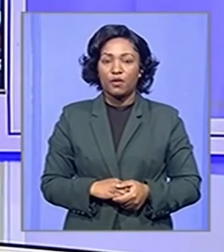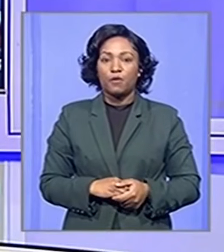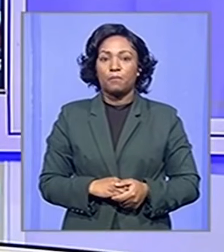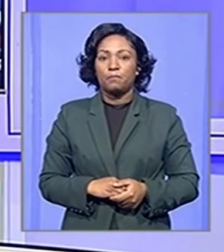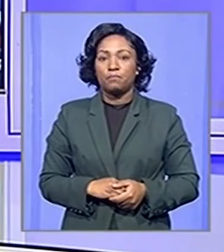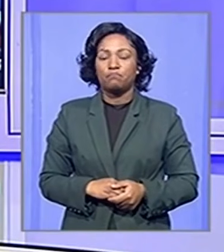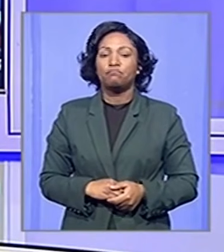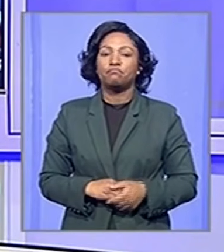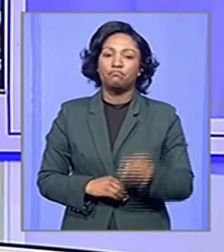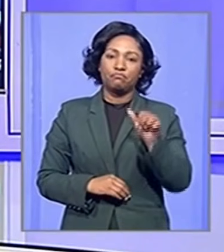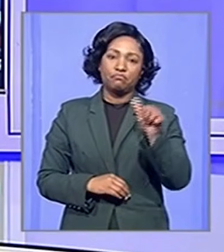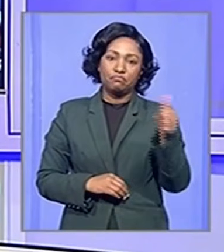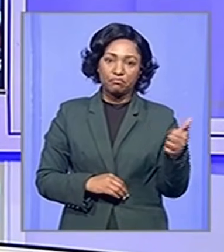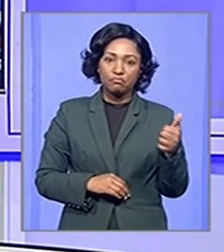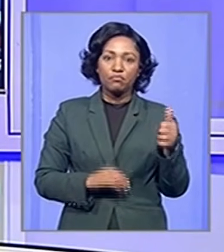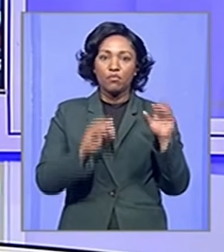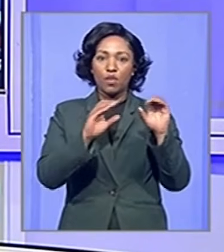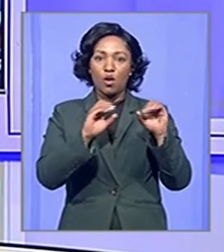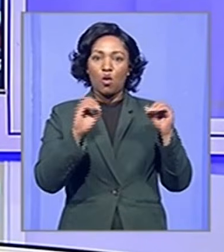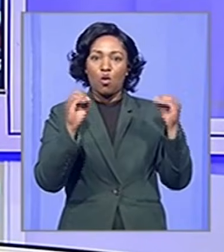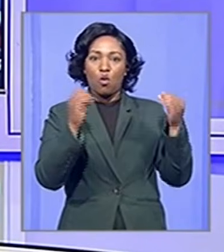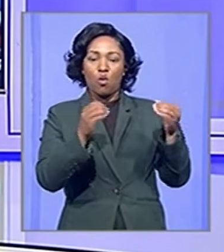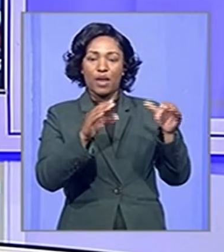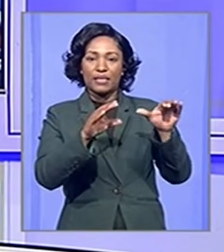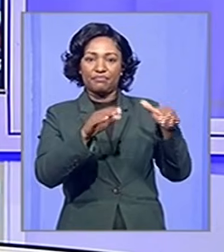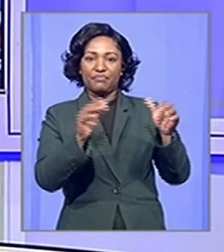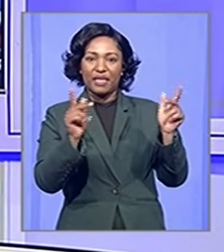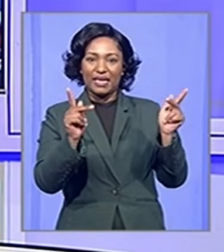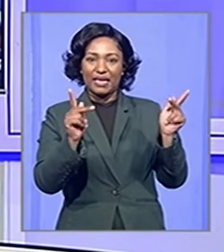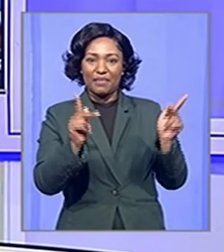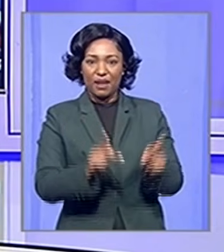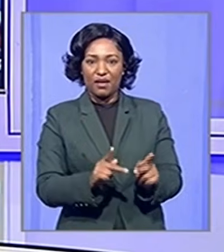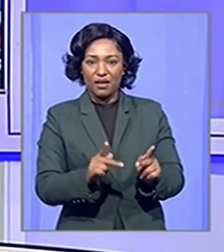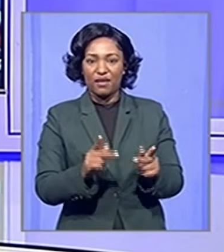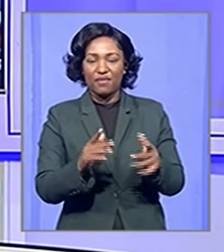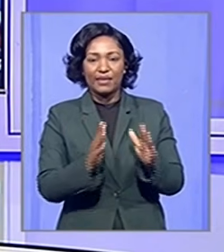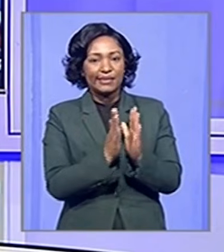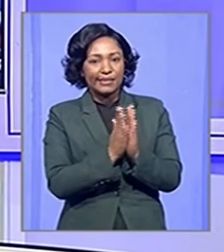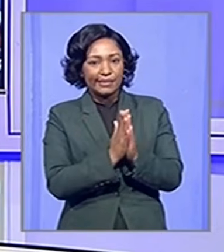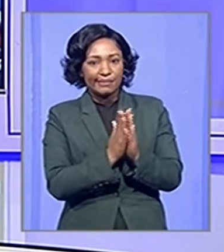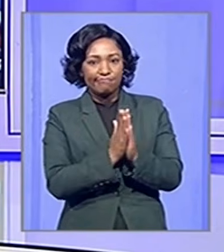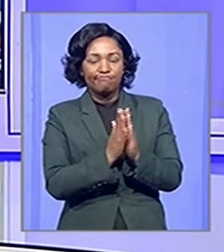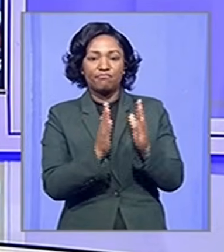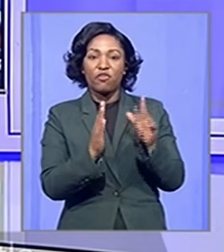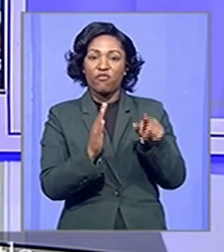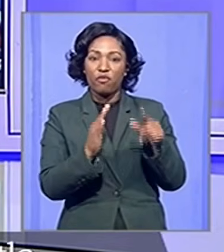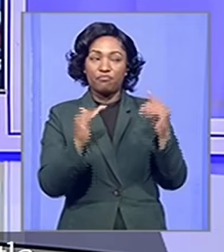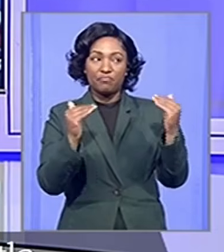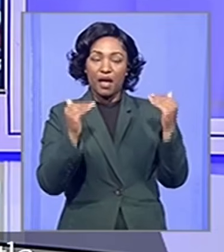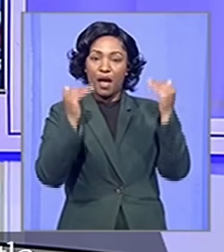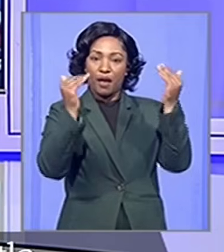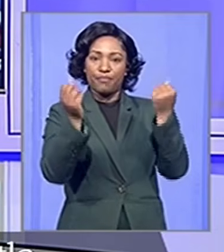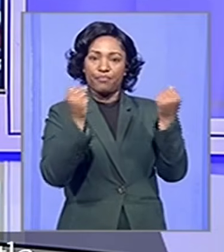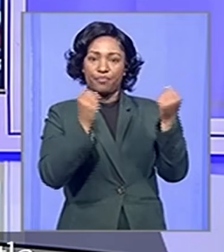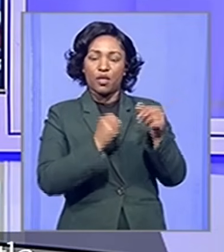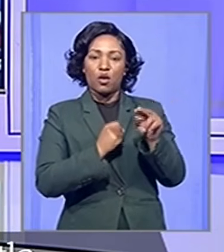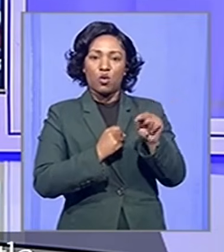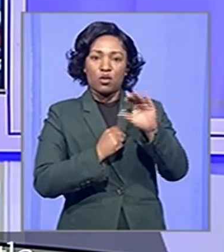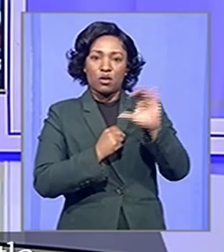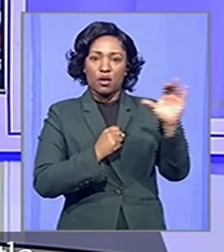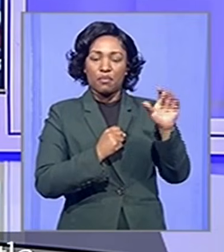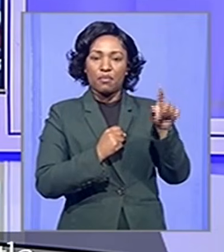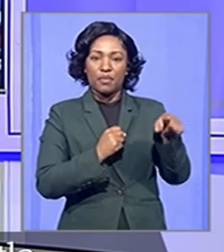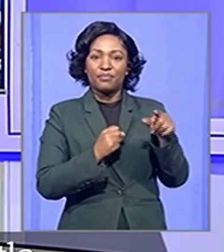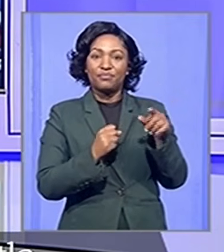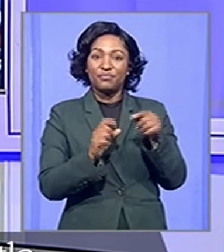Kaoleleng re fumana hore mokgatlo o sa etseng phaello wa Kimberley o entse kgoeletso lekgotleng le phahameng la dinyewe le Northern Cape ho hlakola